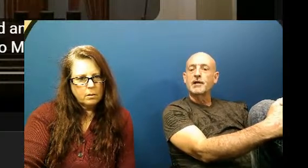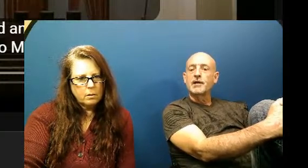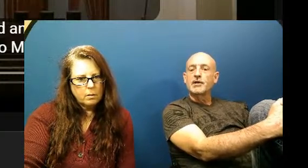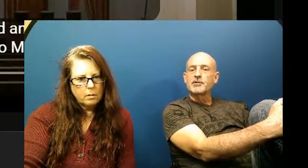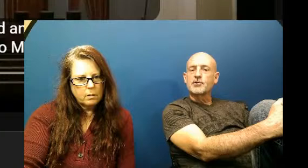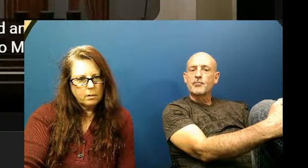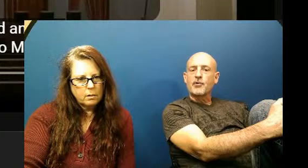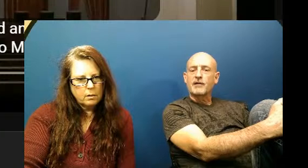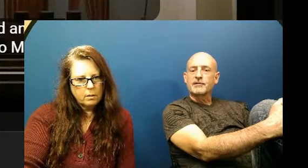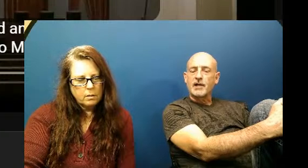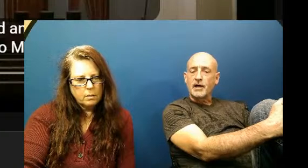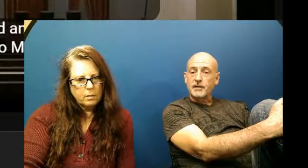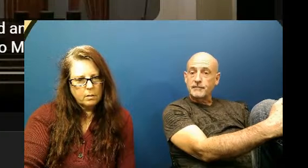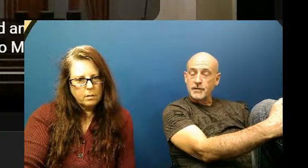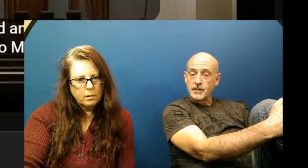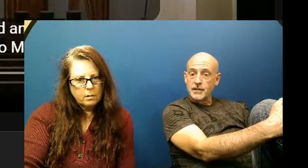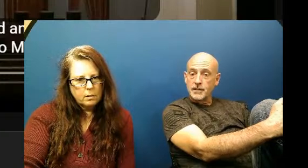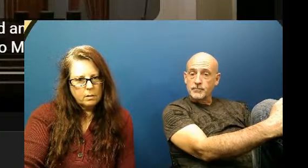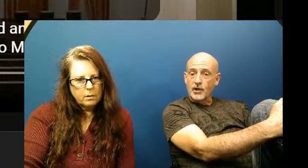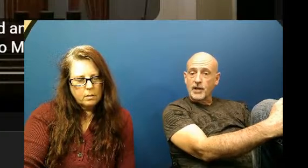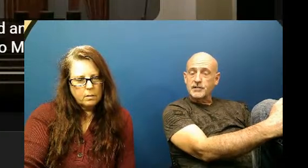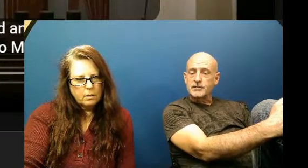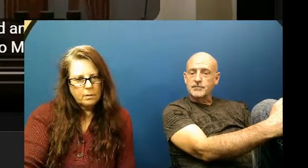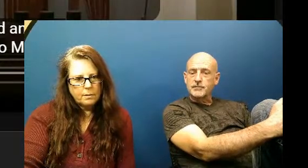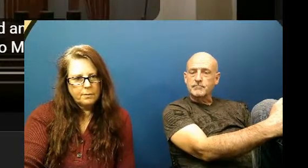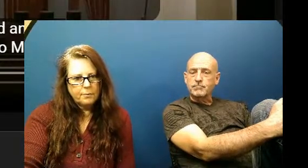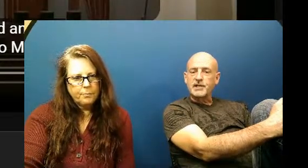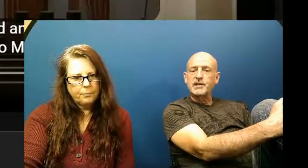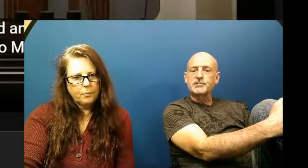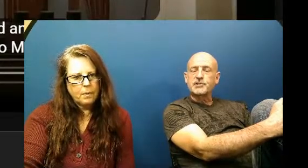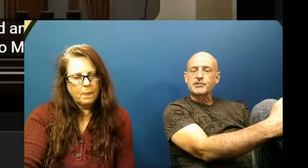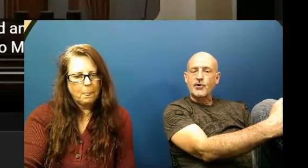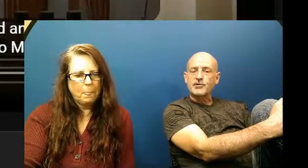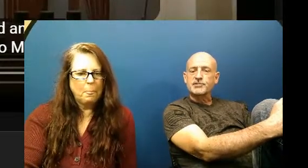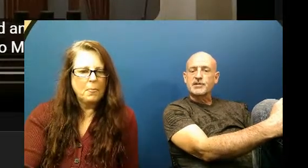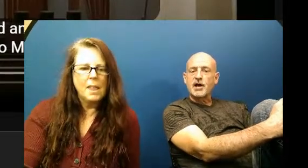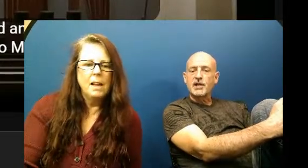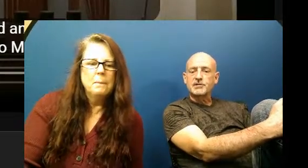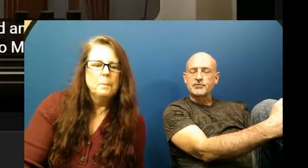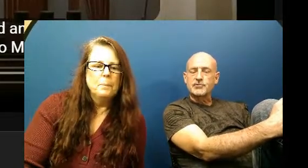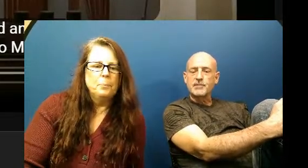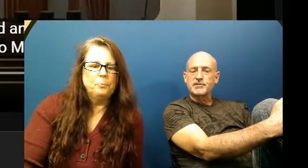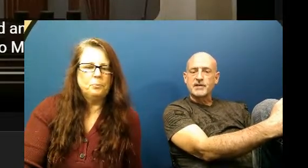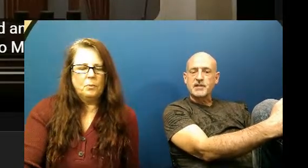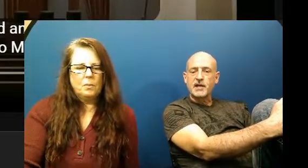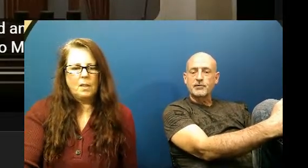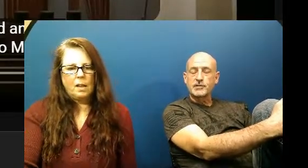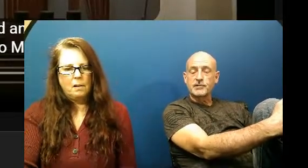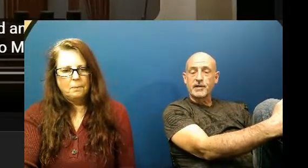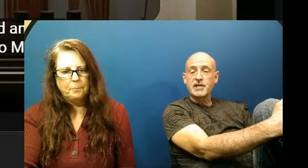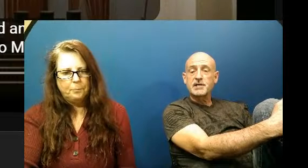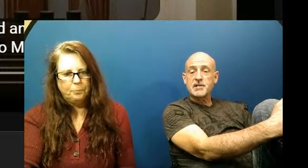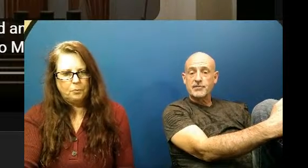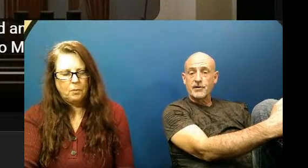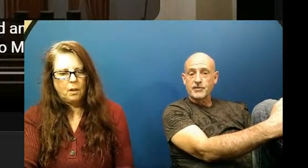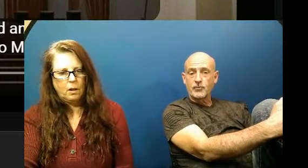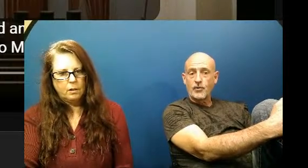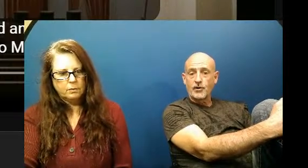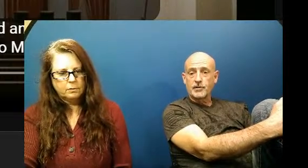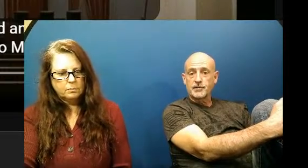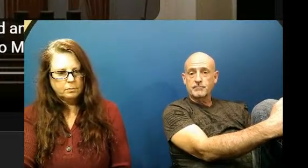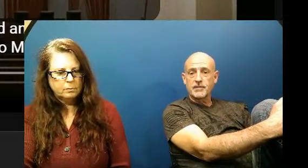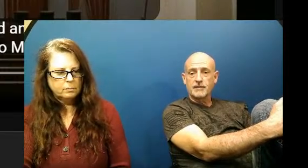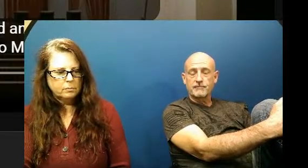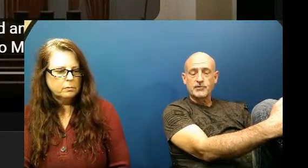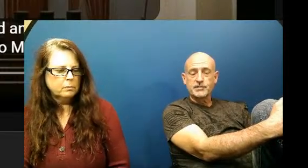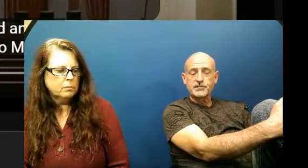regulate your private life, right? The pleadings just aren't designed to meet that standard. In the beginning, I thought they were,